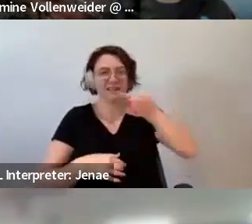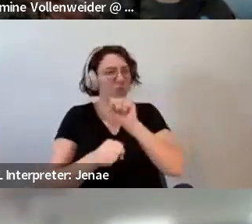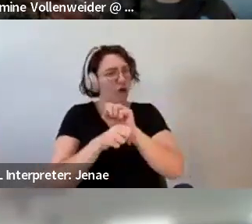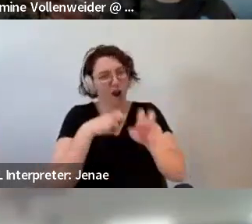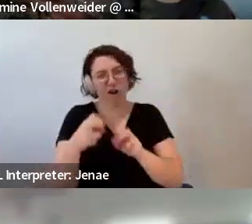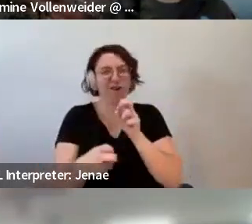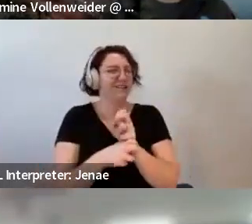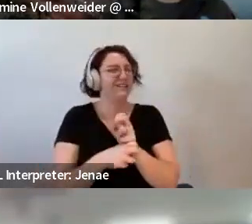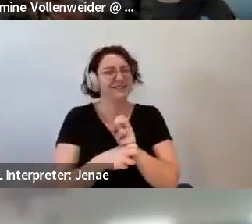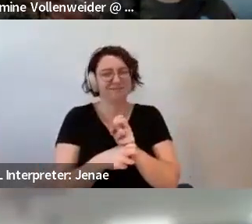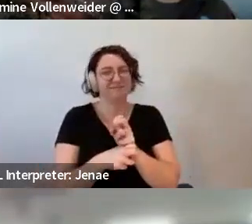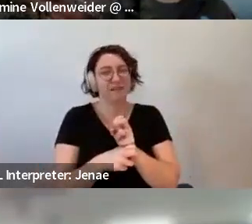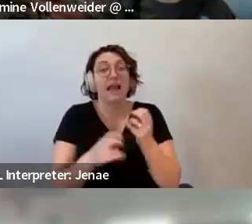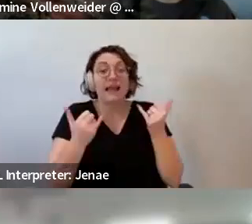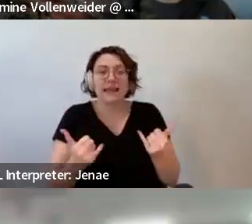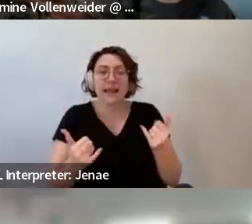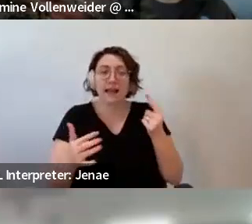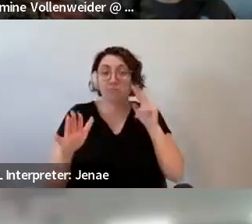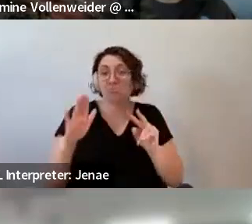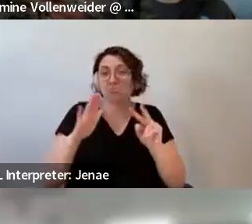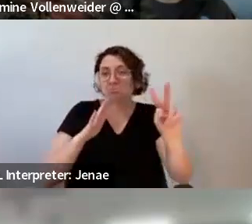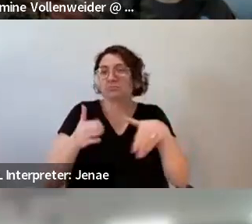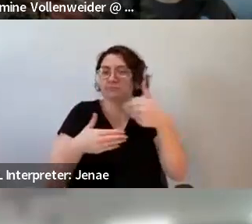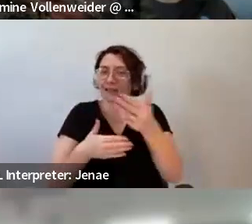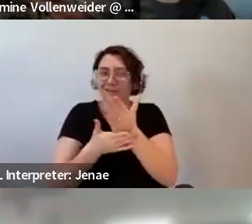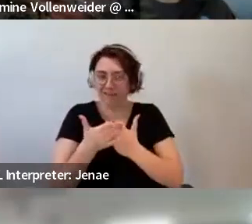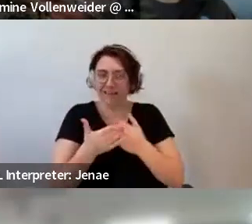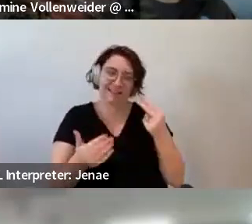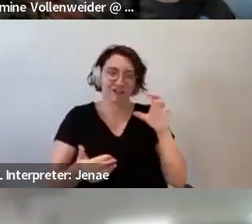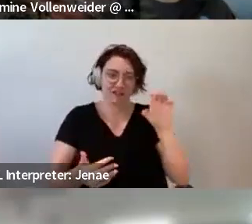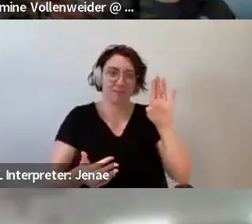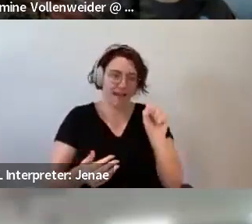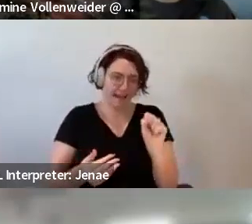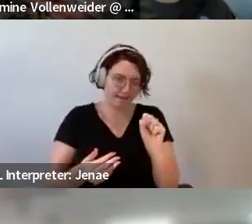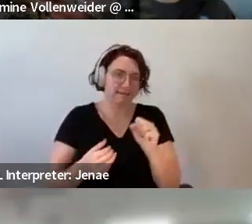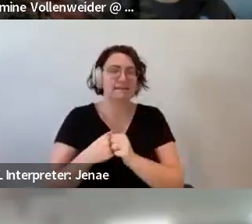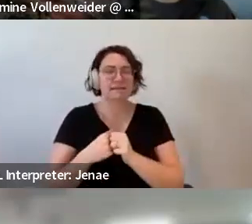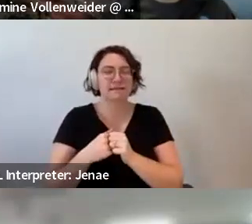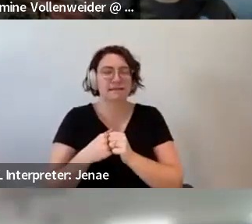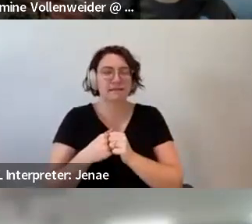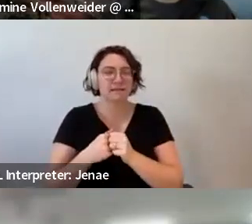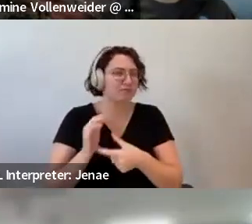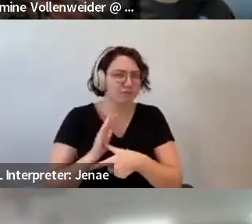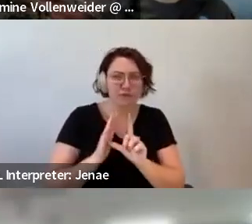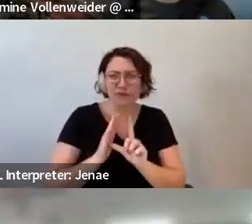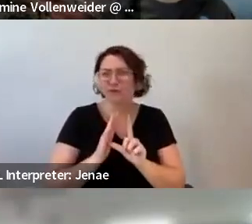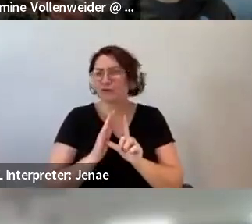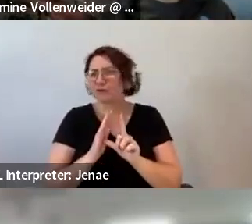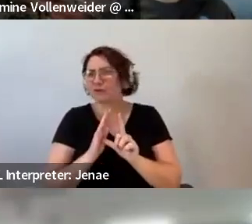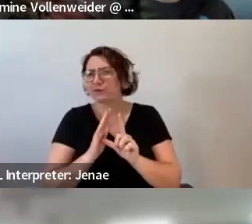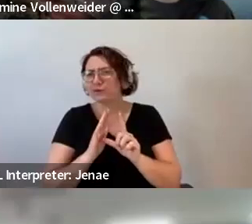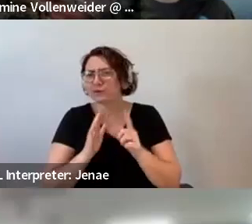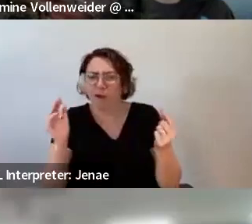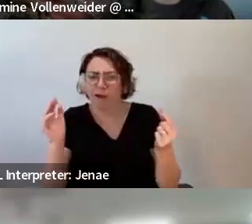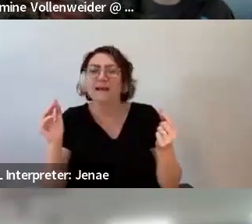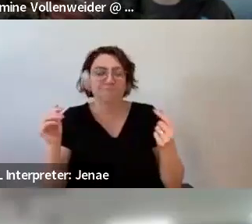And we're now looking at what the next phase of HCBS is going to look like. What are the, reviews going to be? And so